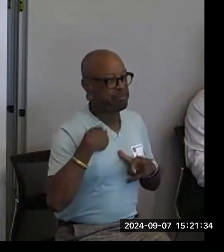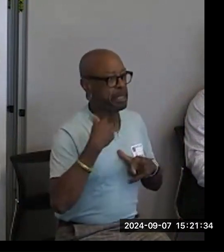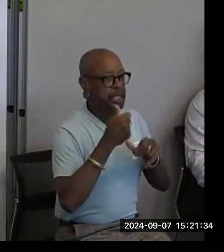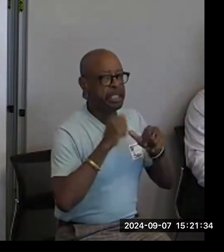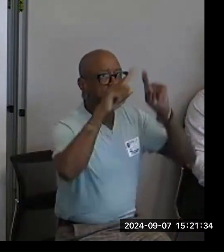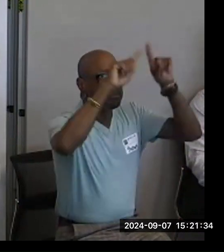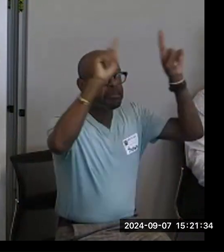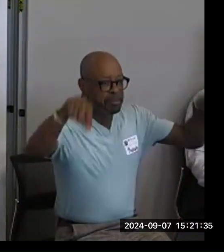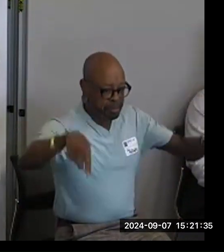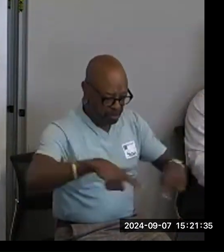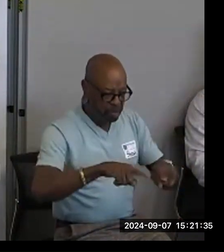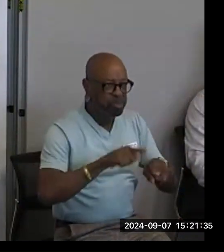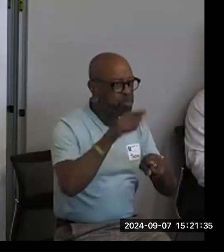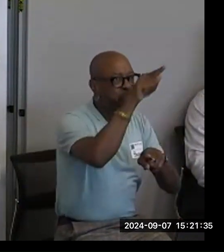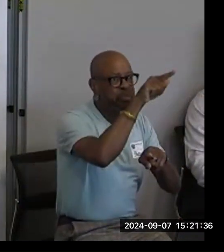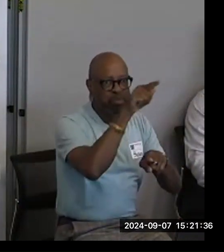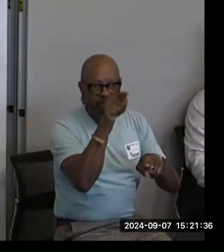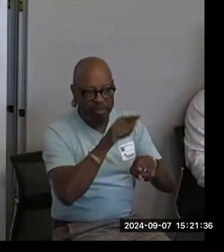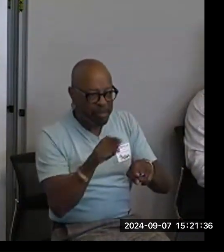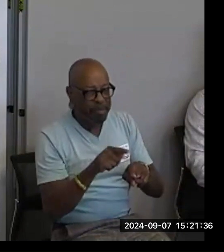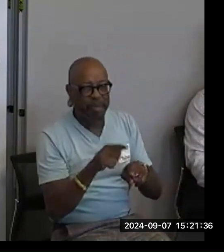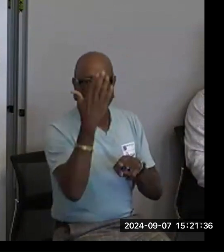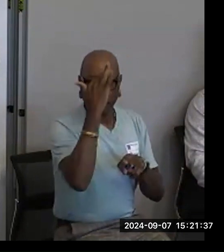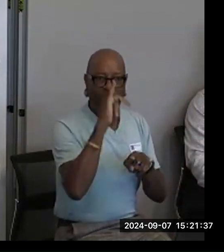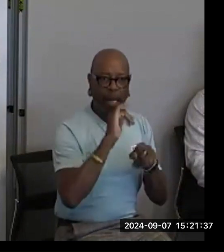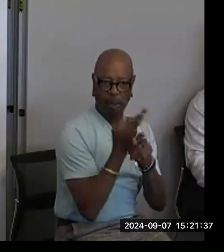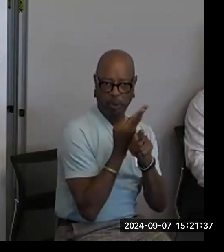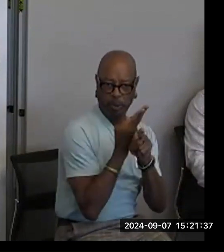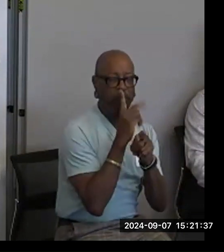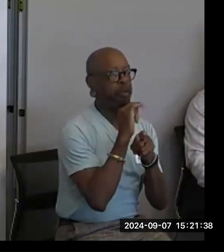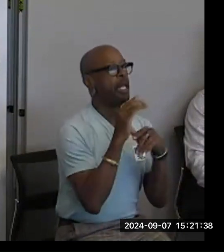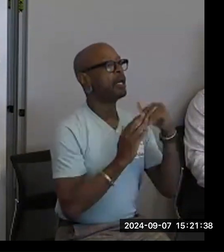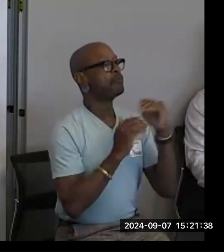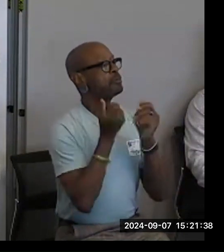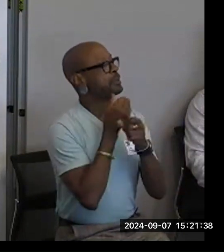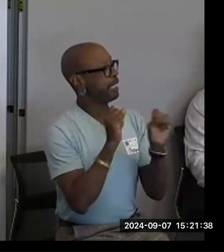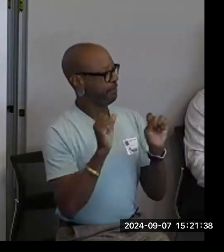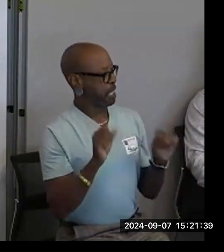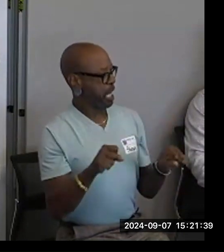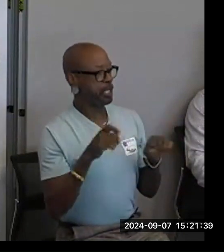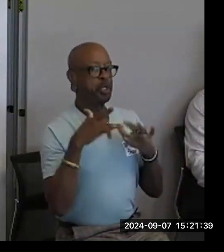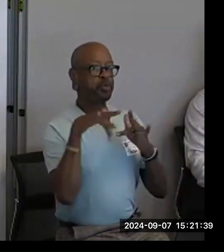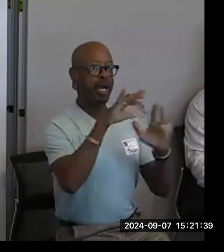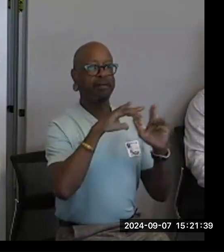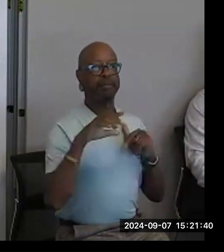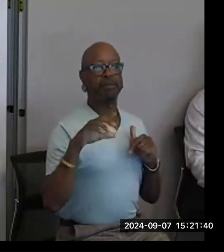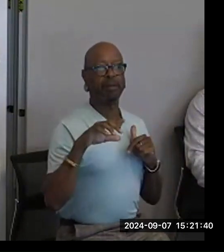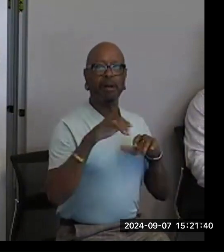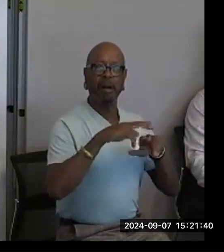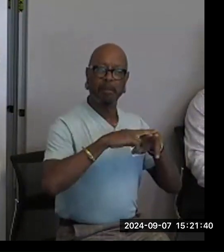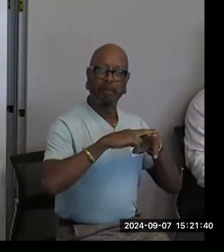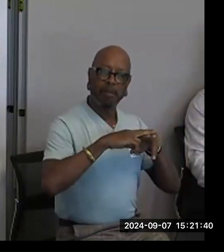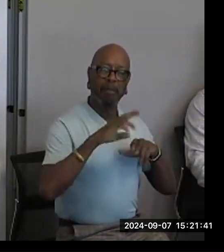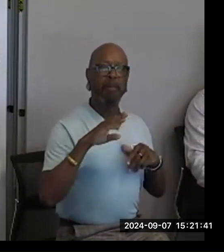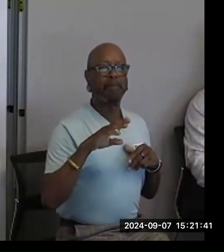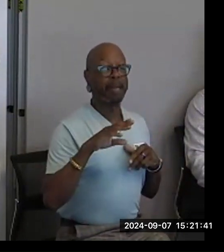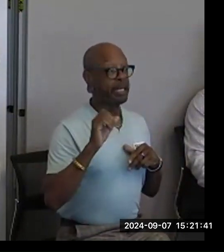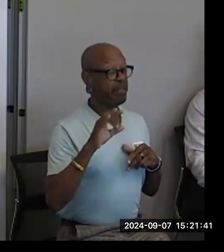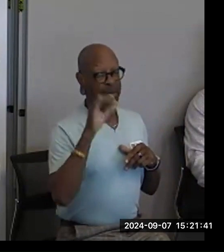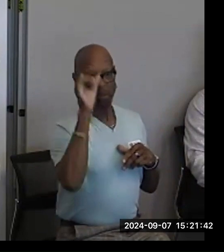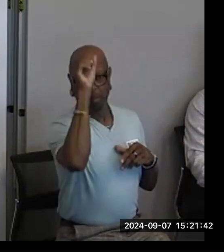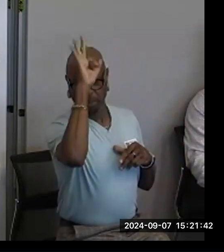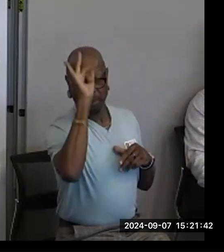You can travel BART so much more simply, comfortably, and safely than if you have no idea what that